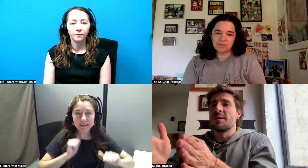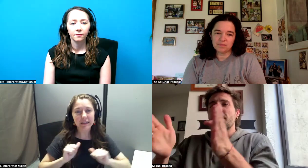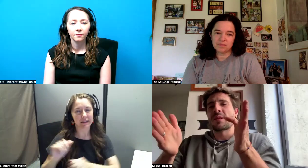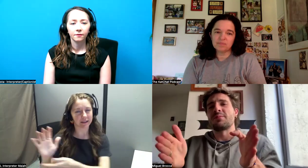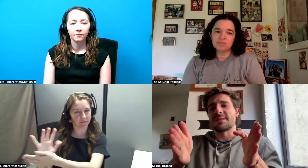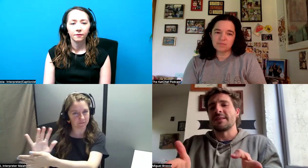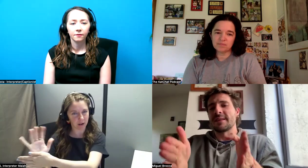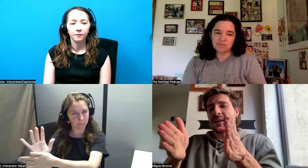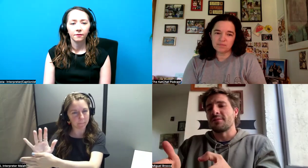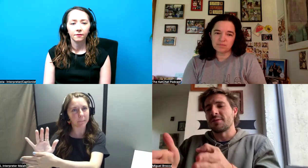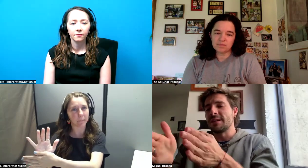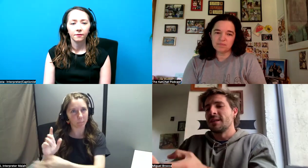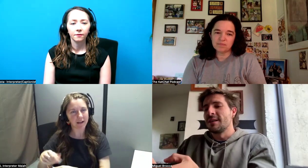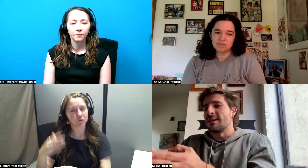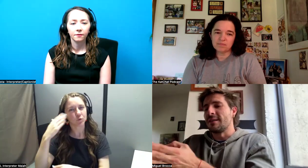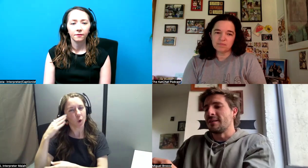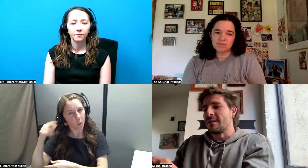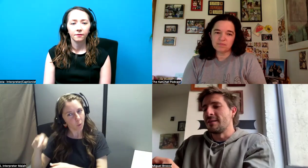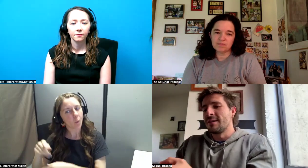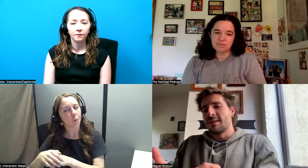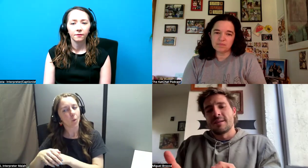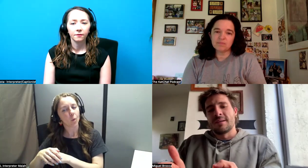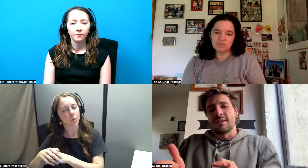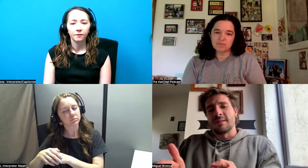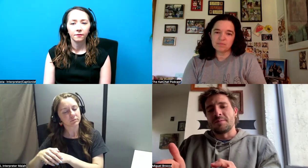know precisely like the very uh,